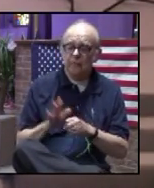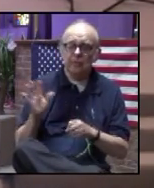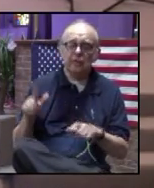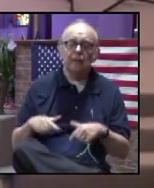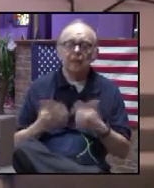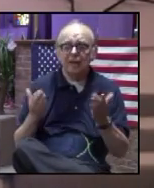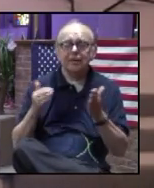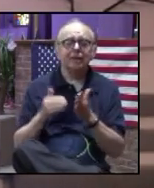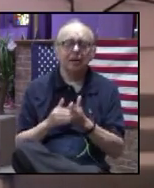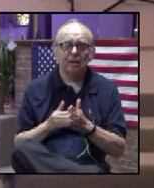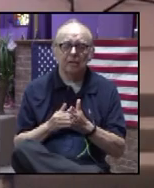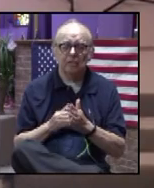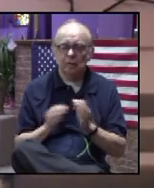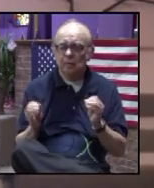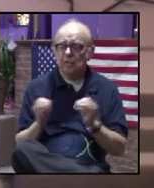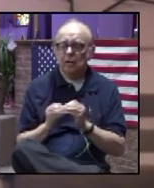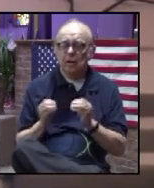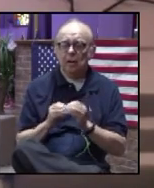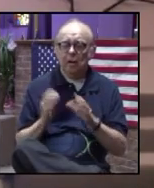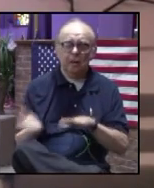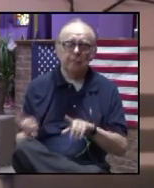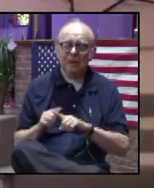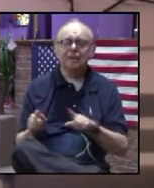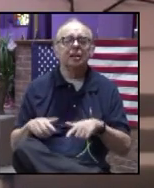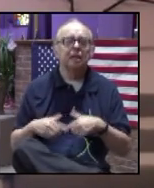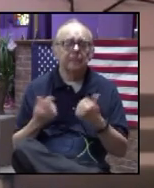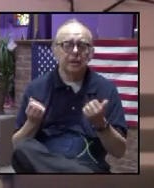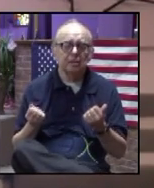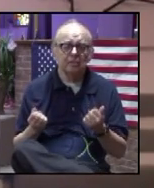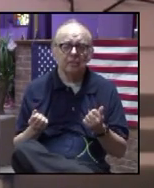life. No longer dying, but living.